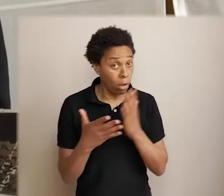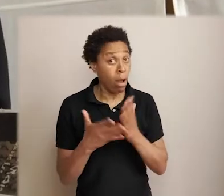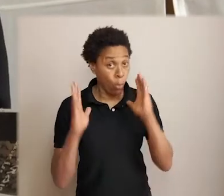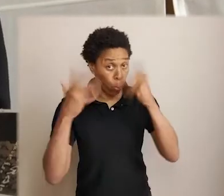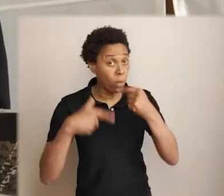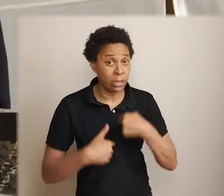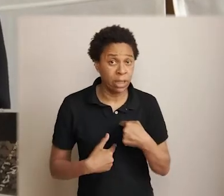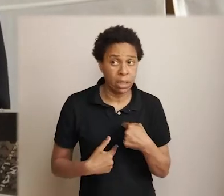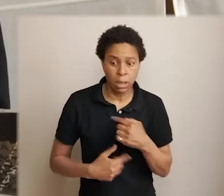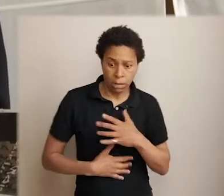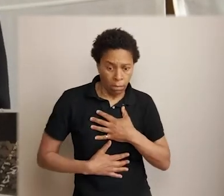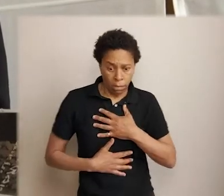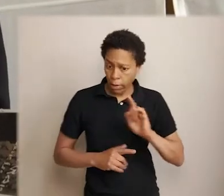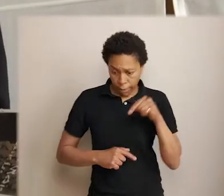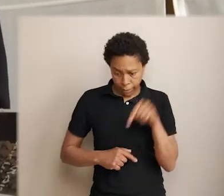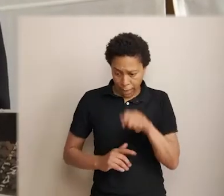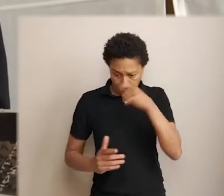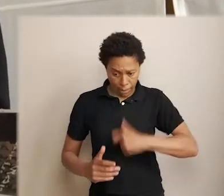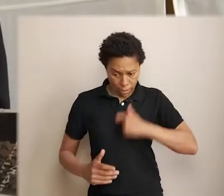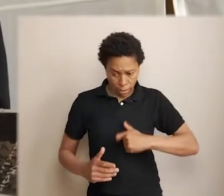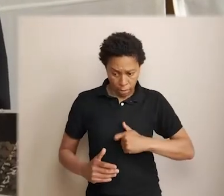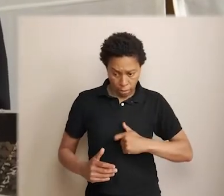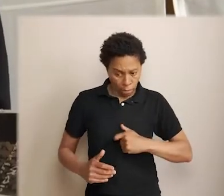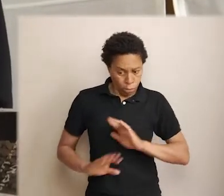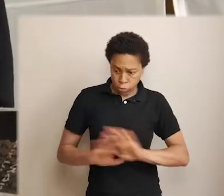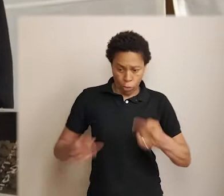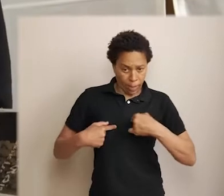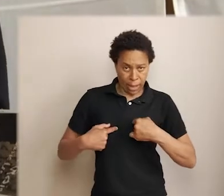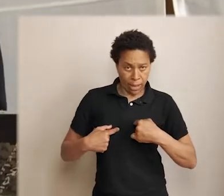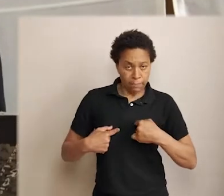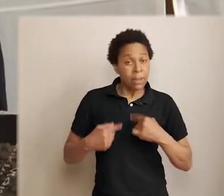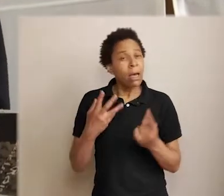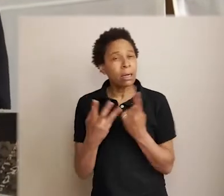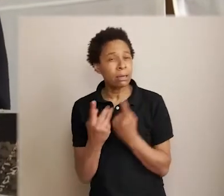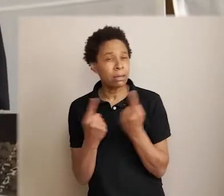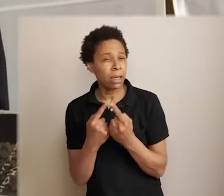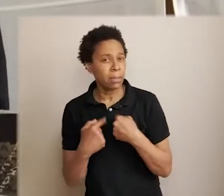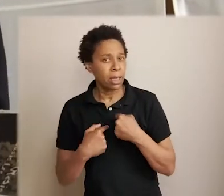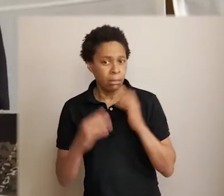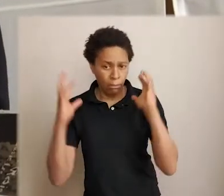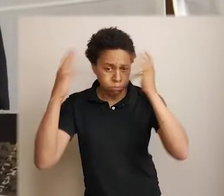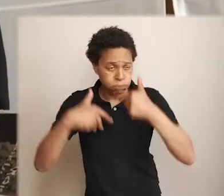And then the other thing that made me realise that was something was the kinks, Lola.